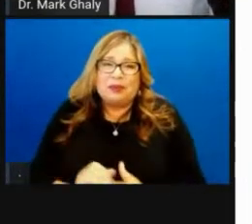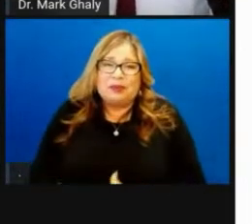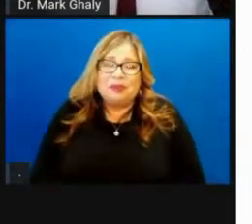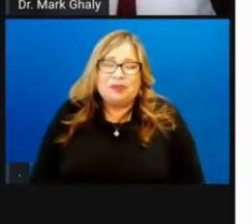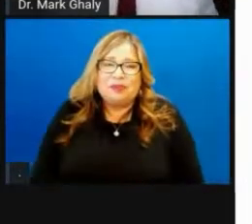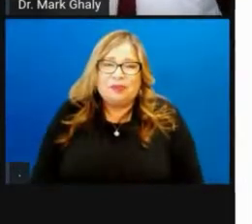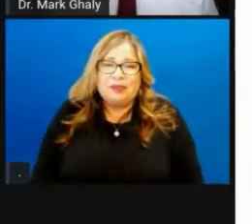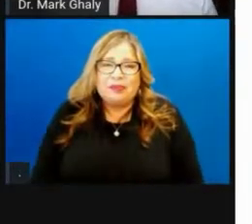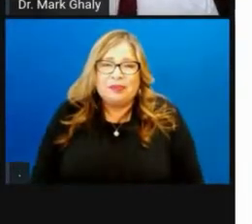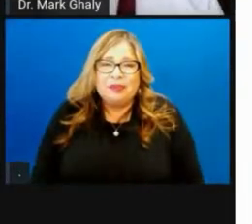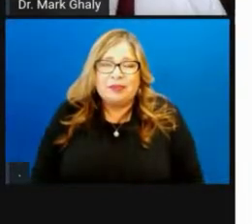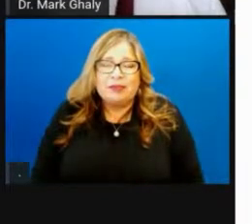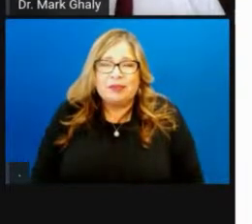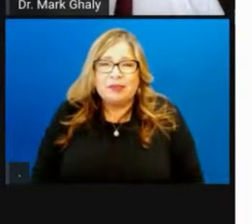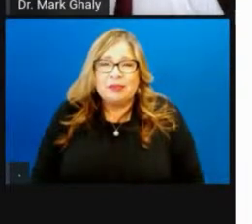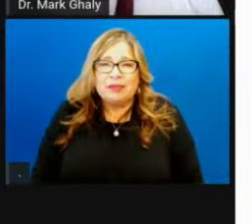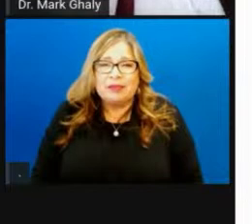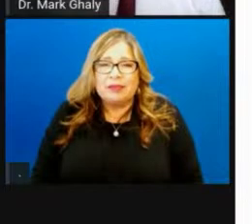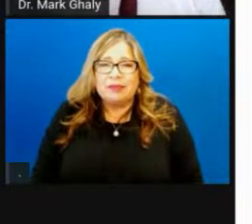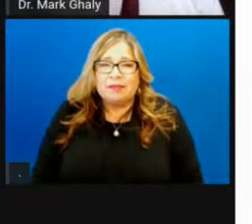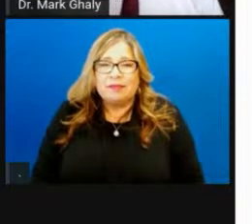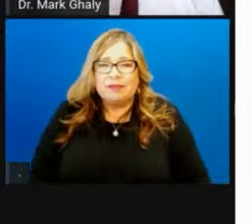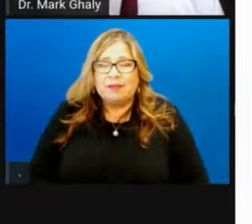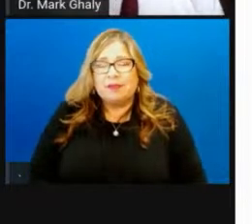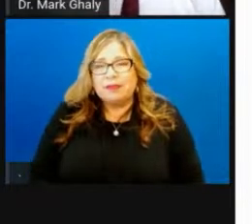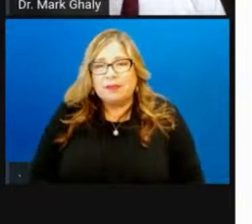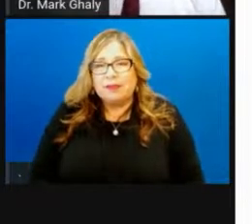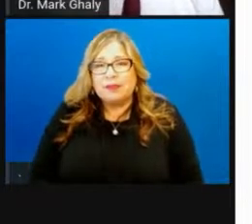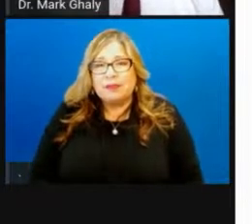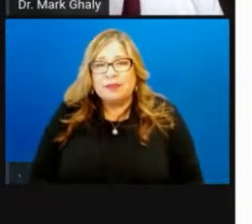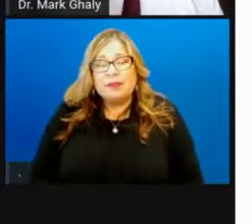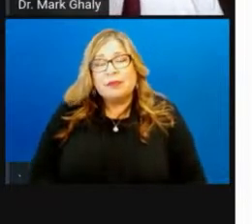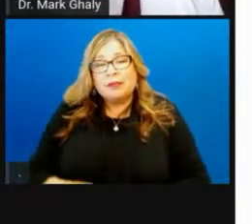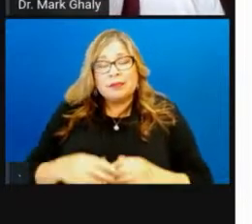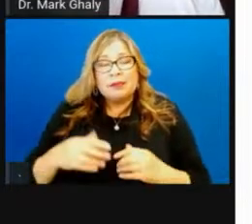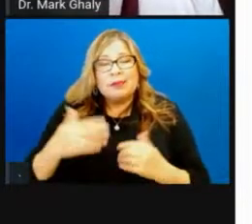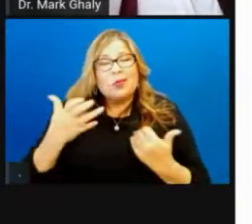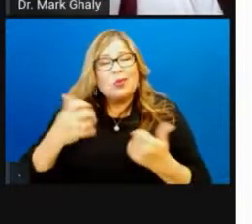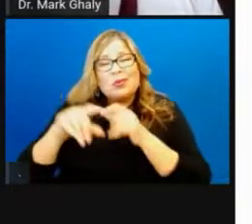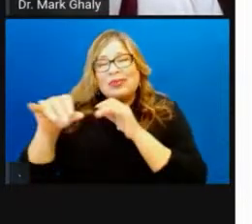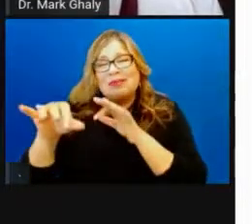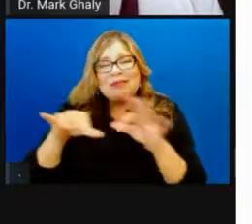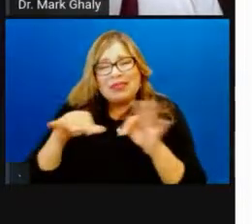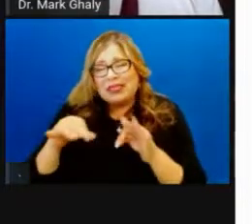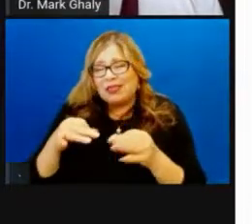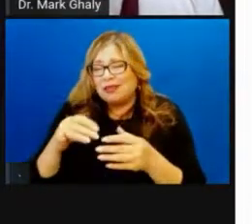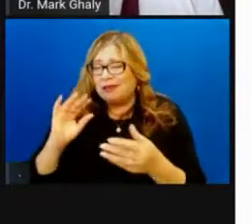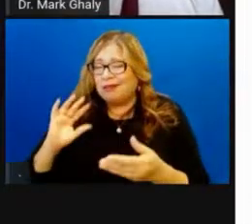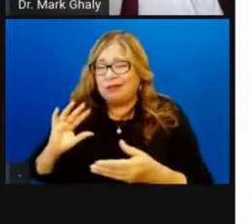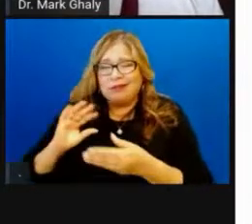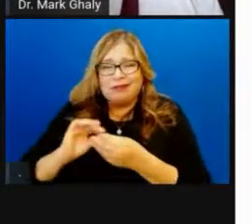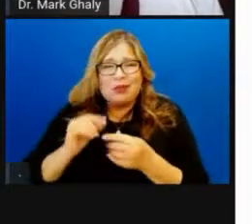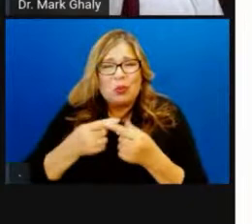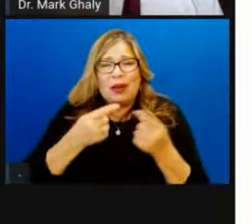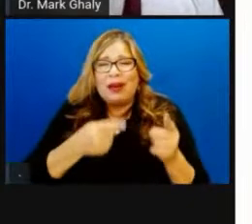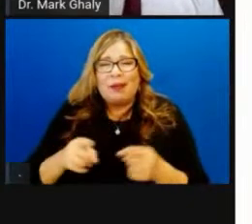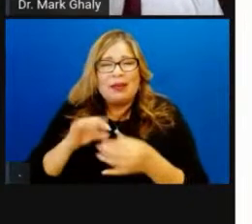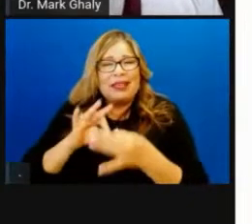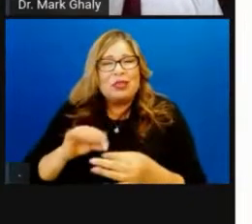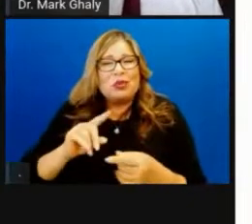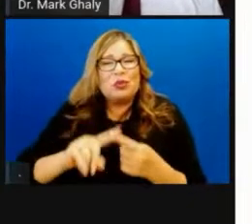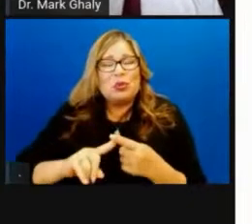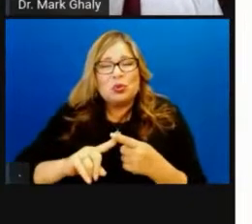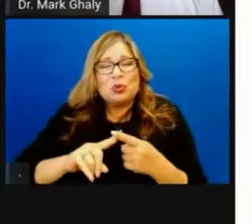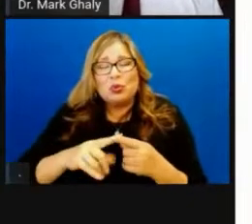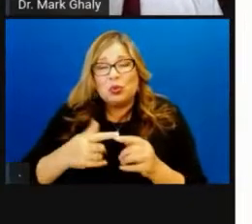So just to put in context the masking decisions at the state, I just want to remind you where we've been since the beginning of December, when